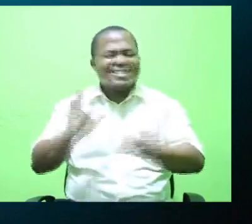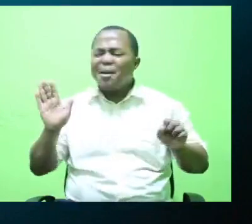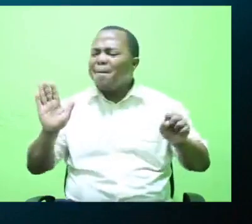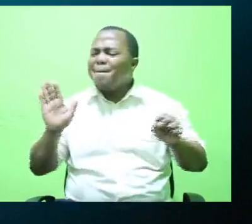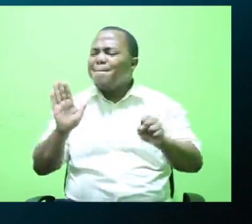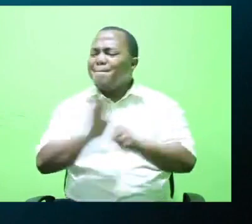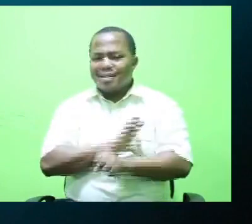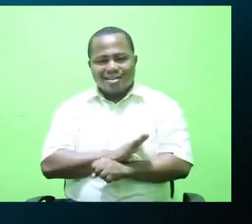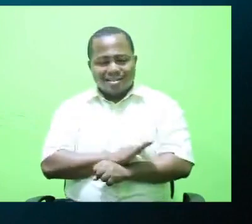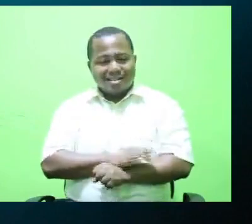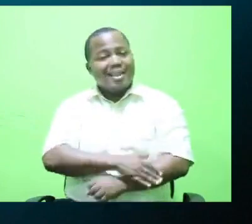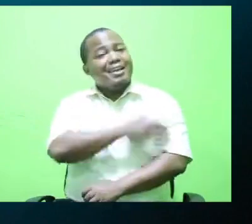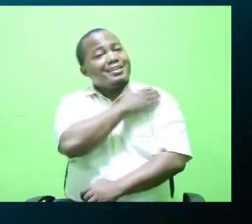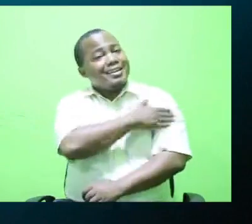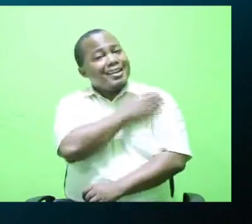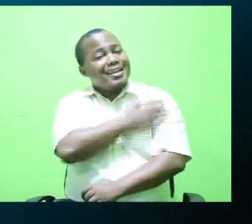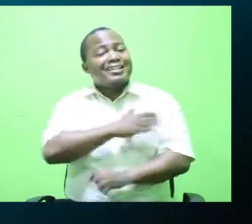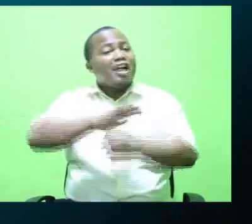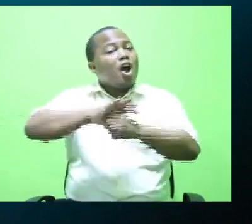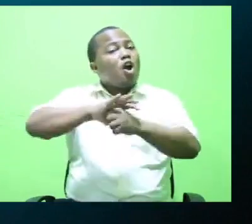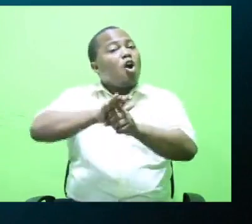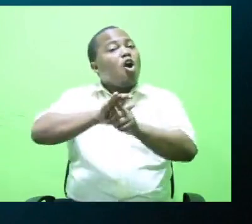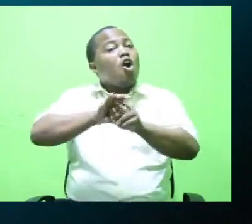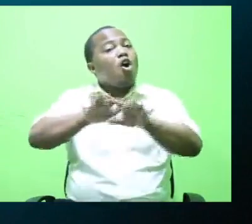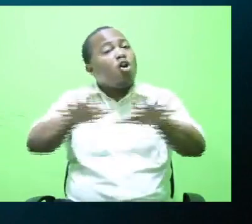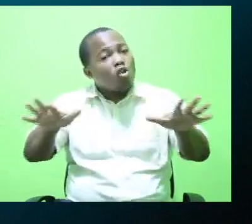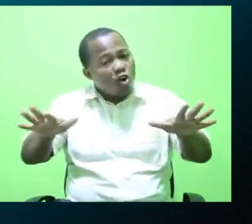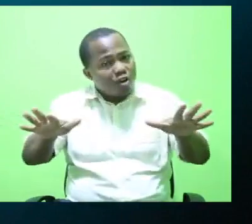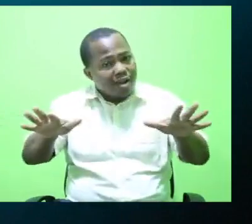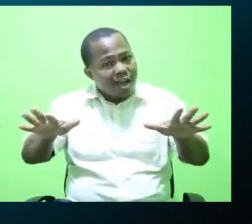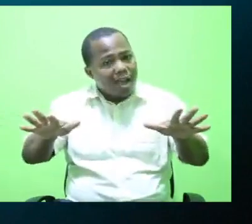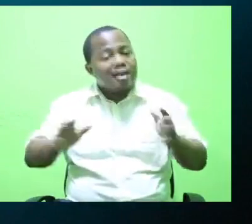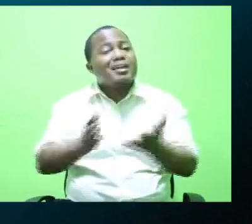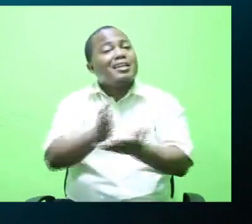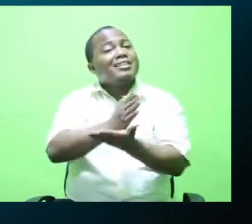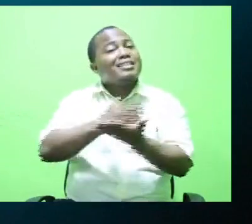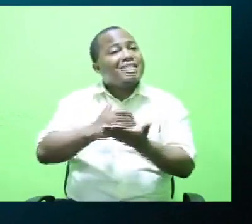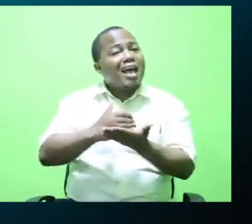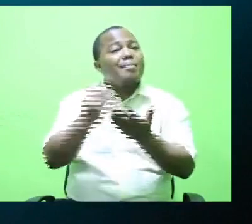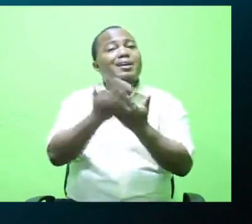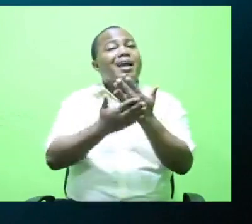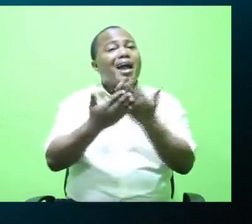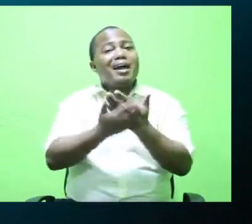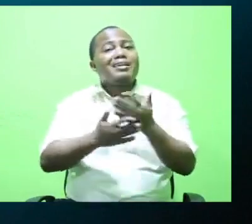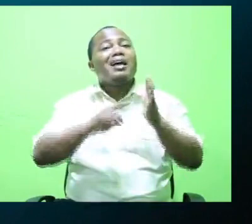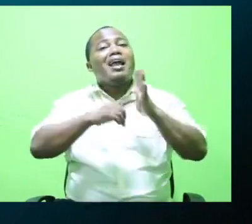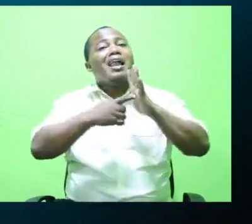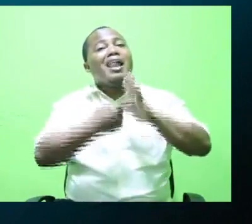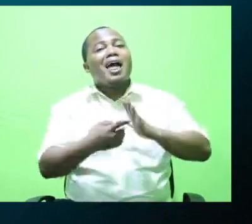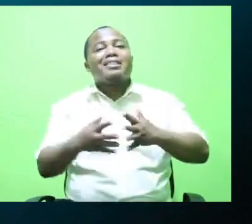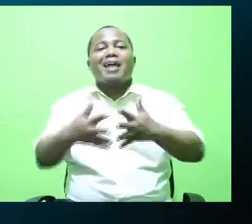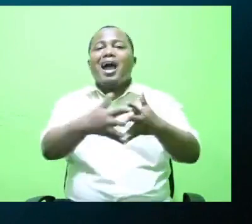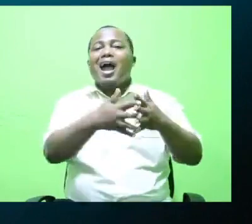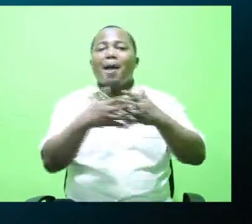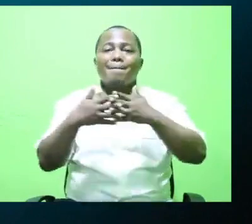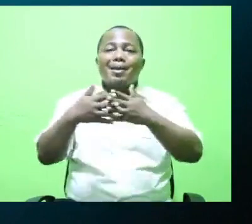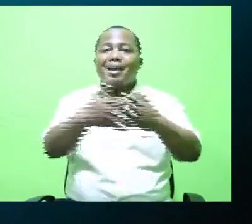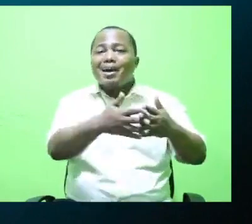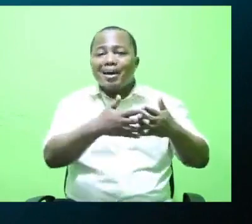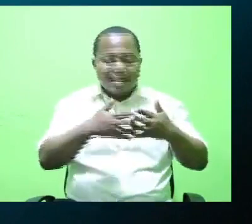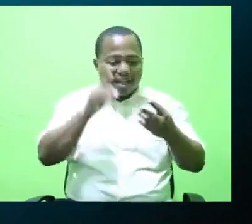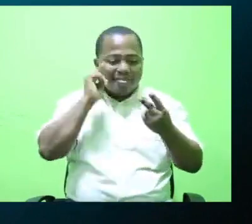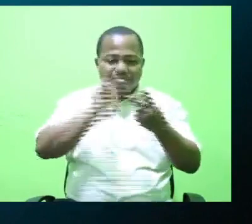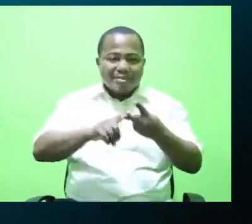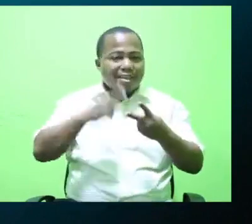mainly in treating corona disease in some countries like America